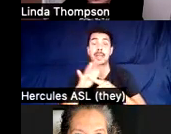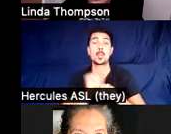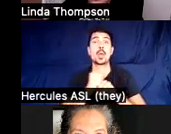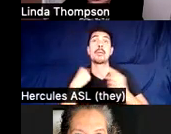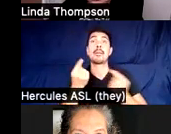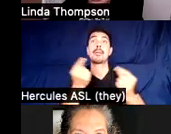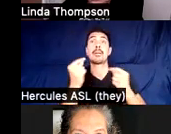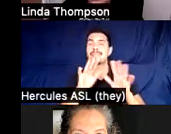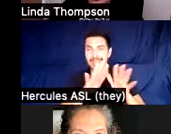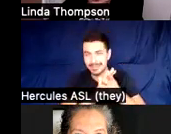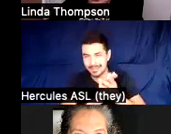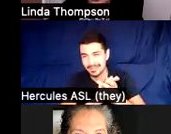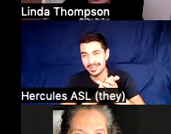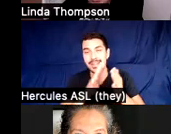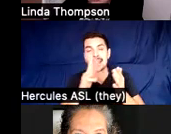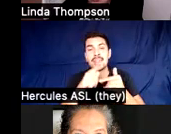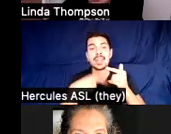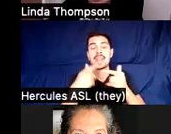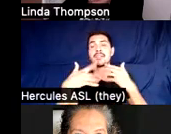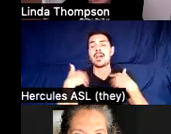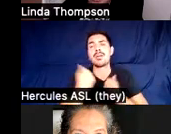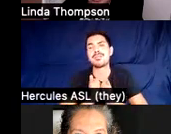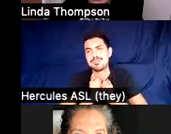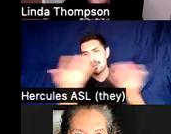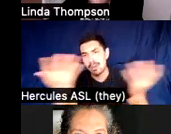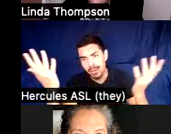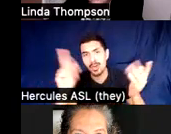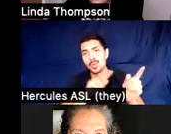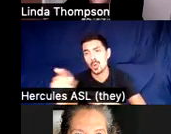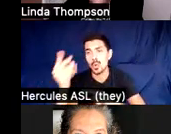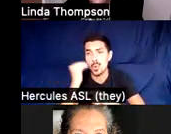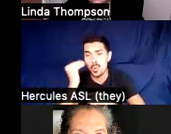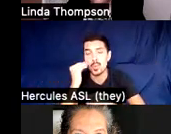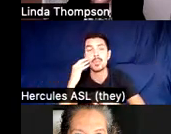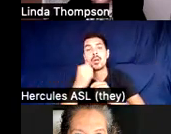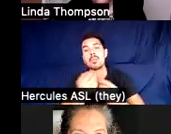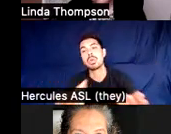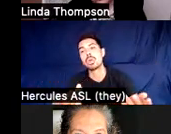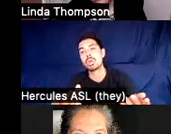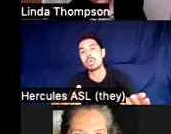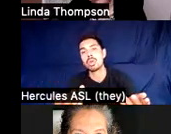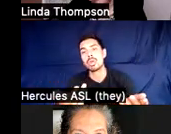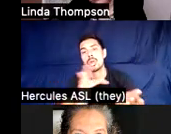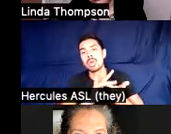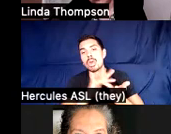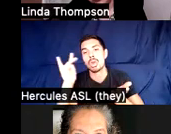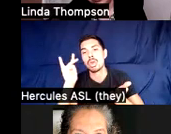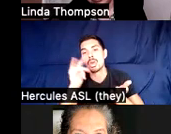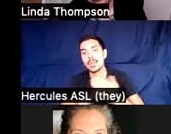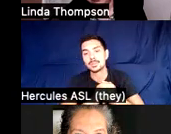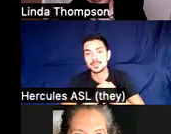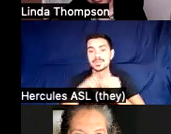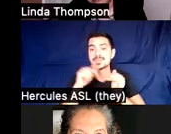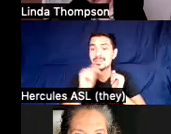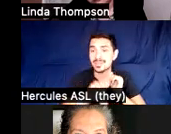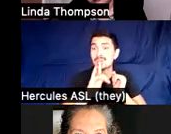with what's left of you, go home, I guess. So this is just really,